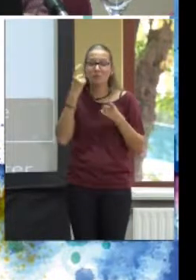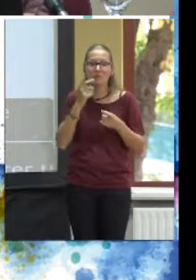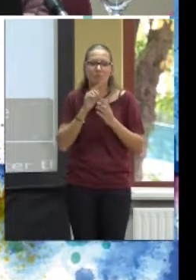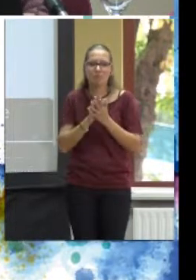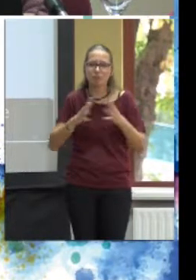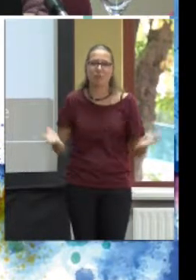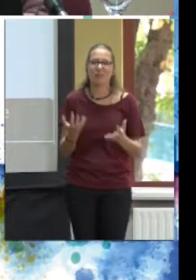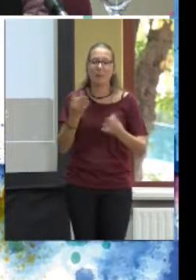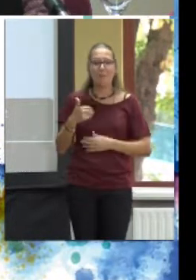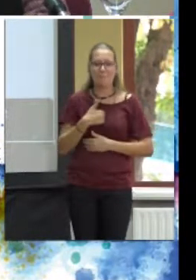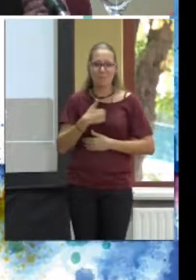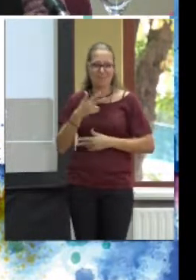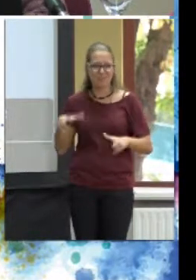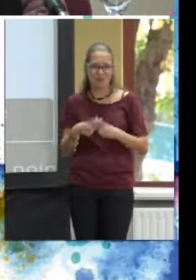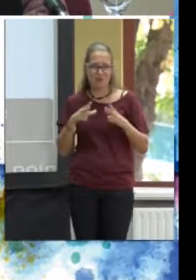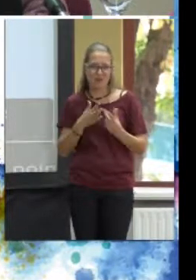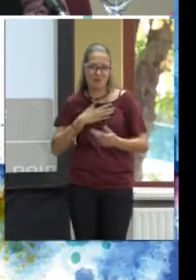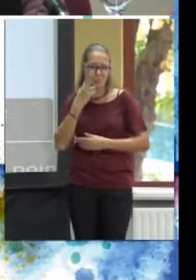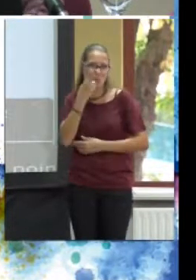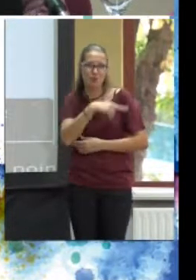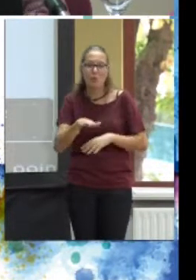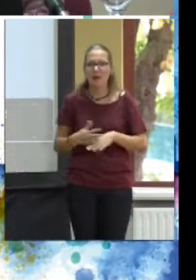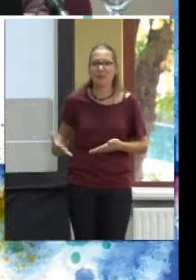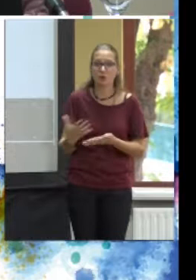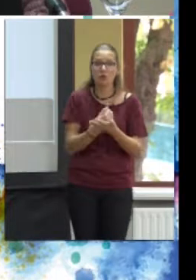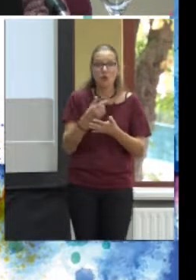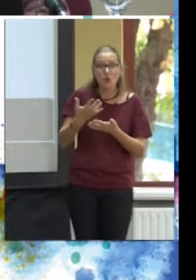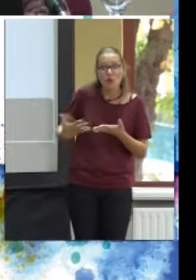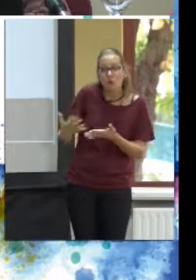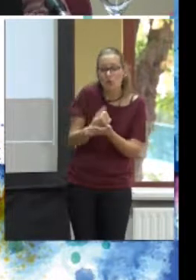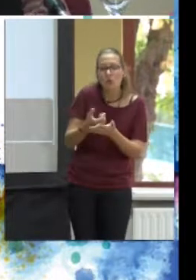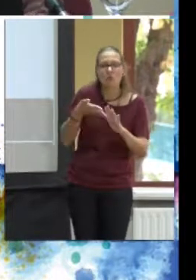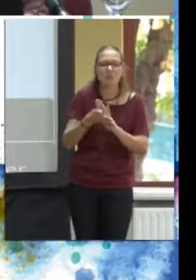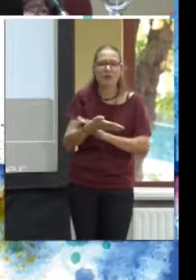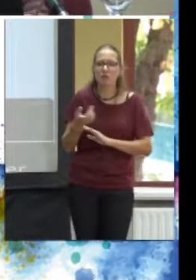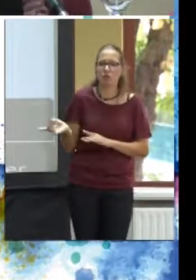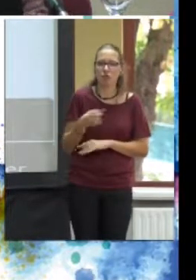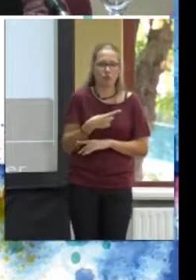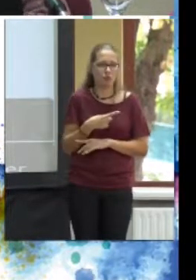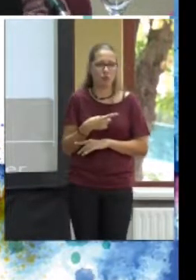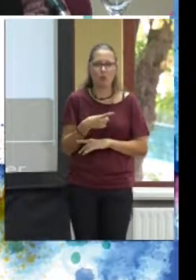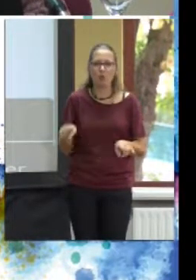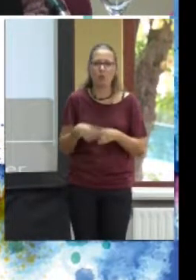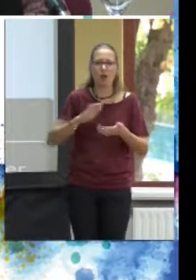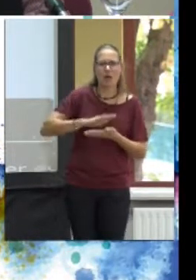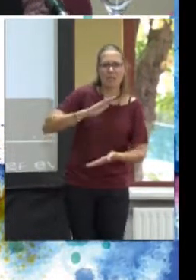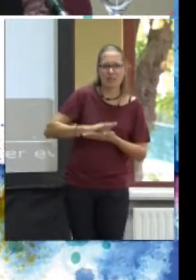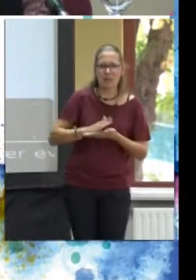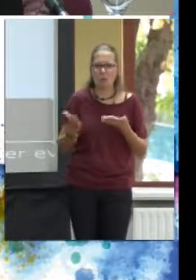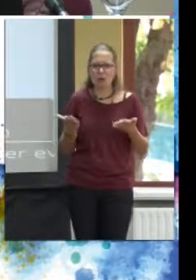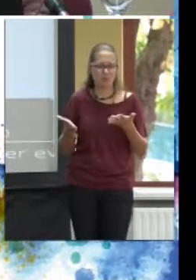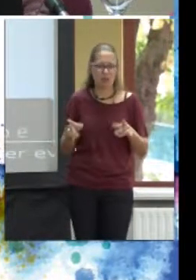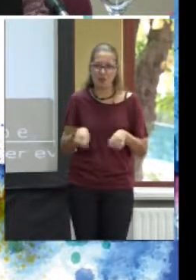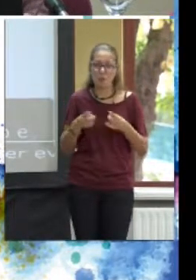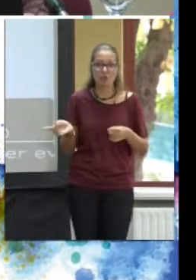and for everyone has to cover every person, no matter what his or her capacities are. Another change